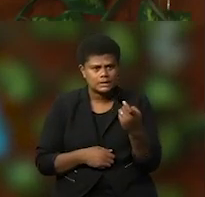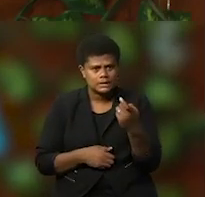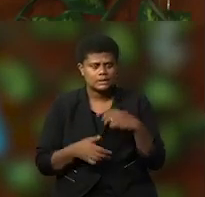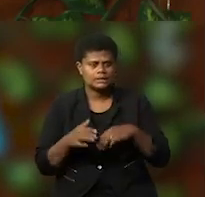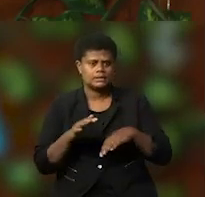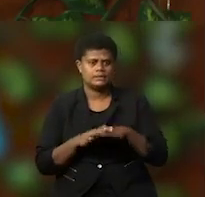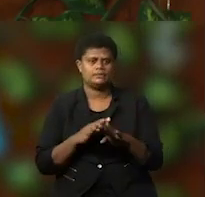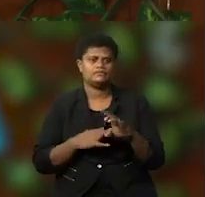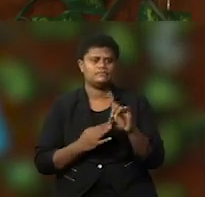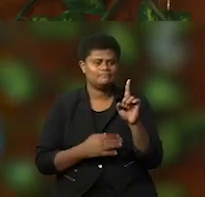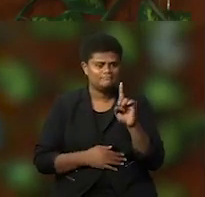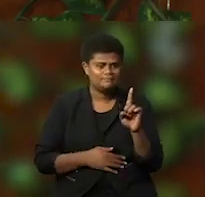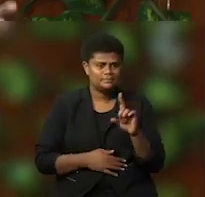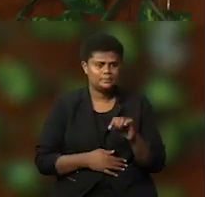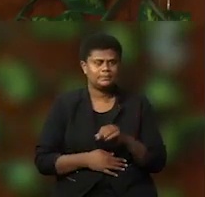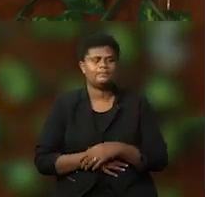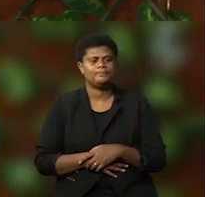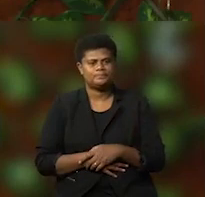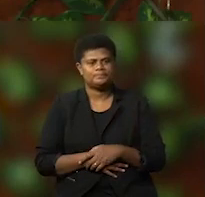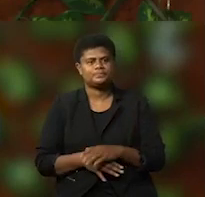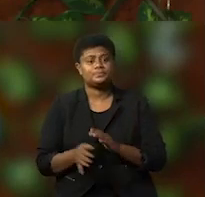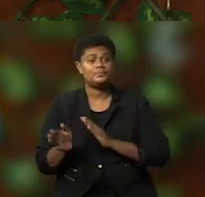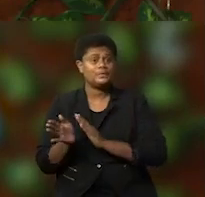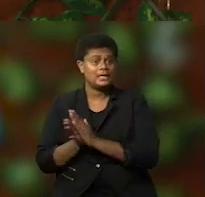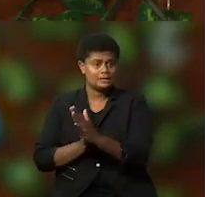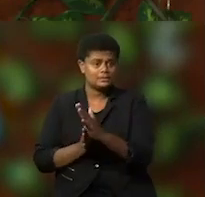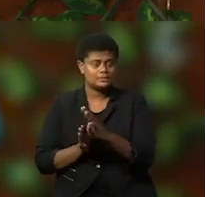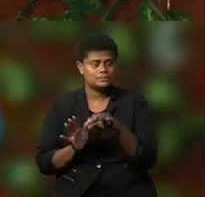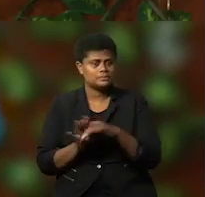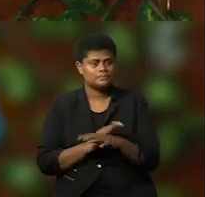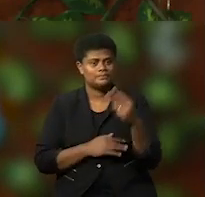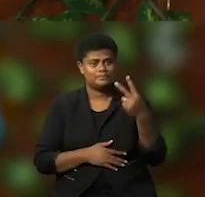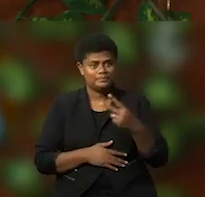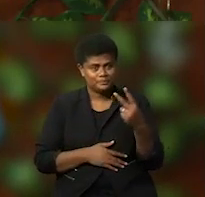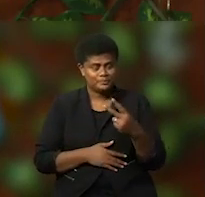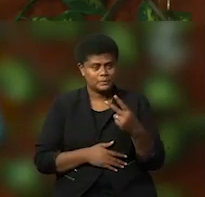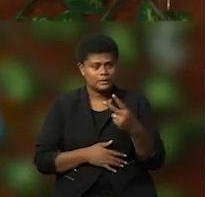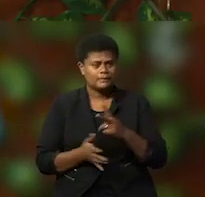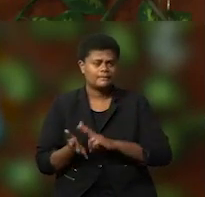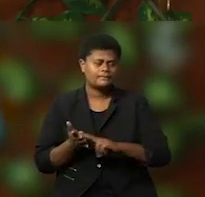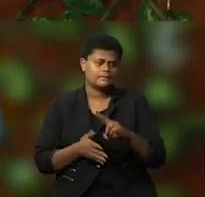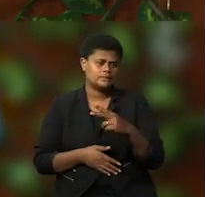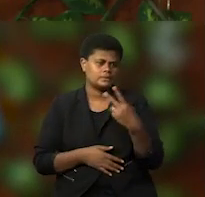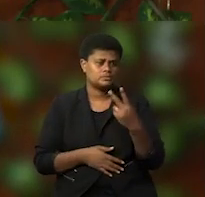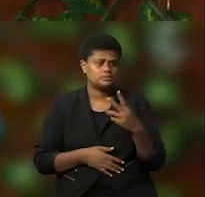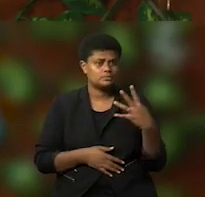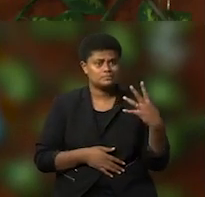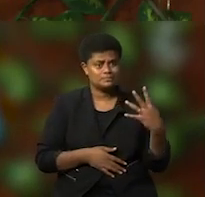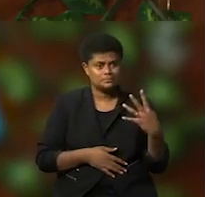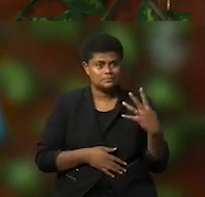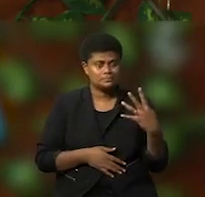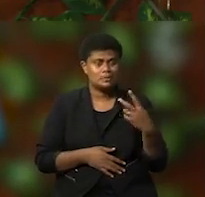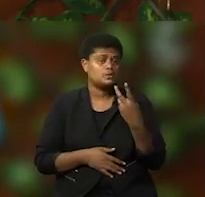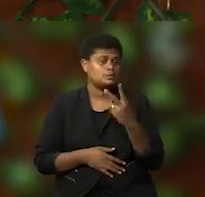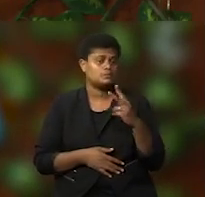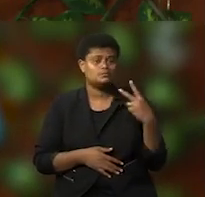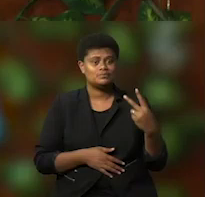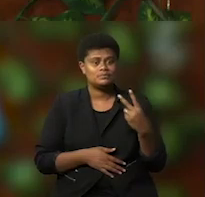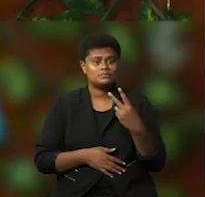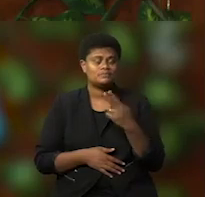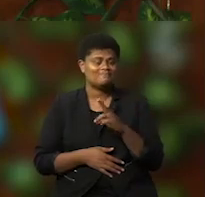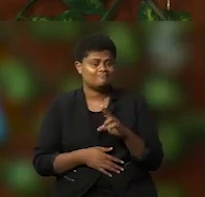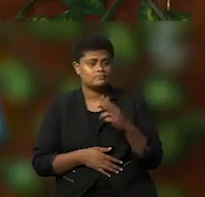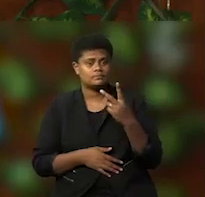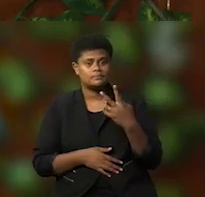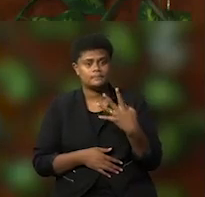Jesus in Hebrews chapter 12, verses 22 to 24, this epitomizes the latter's assertions about